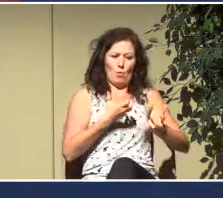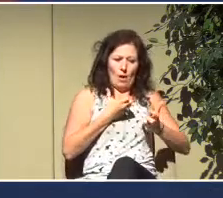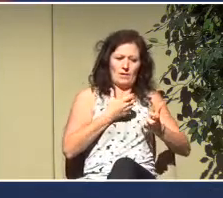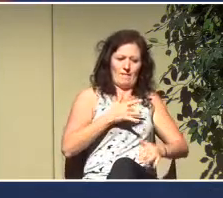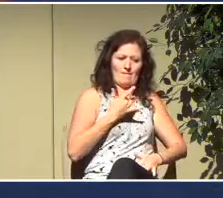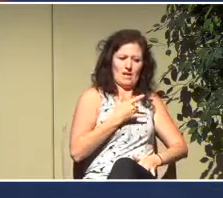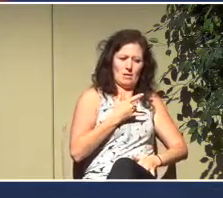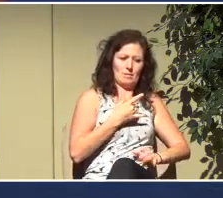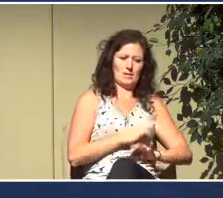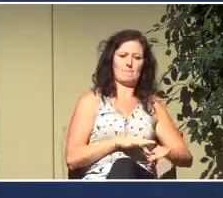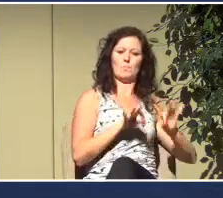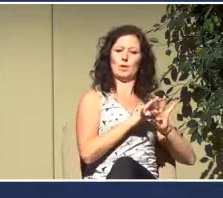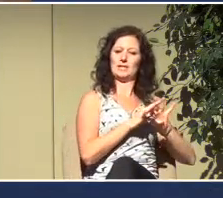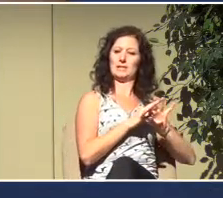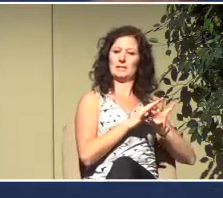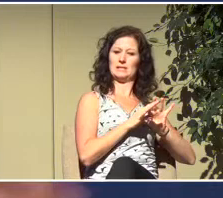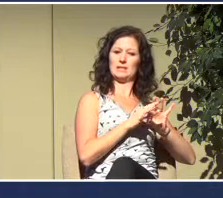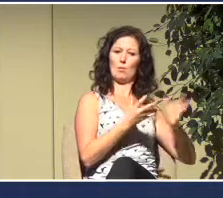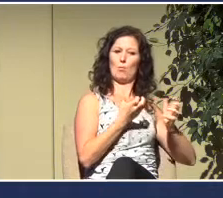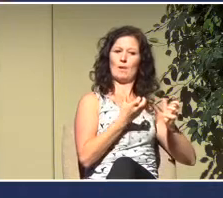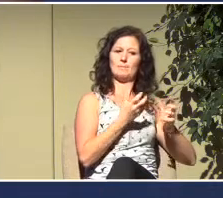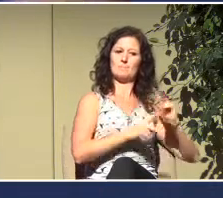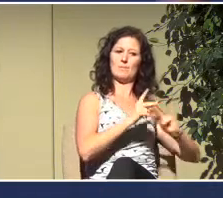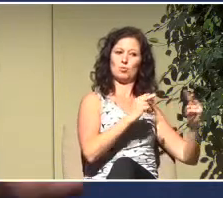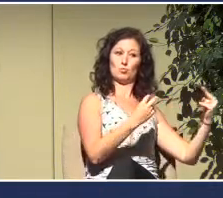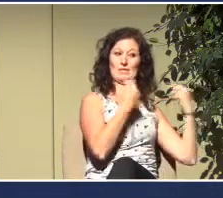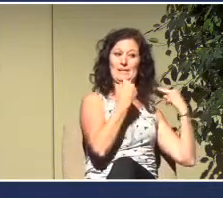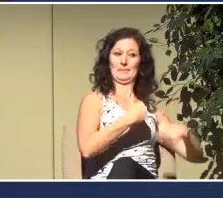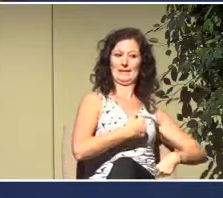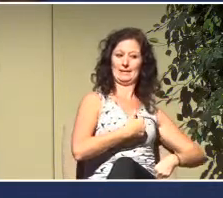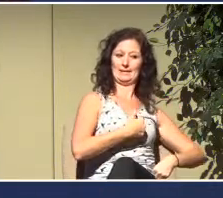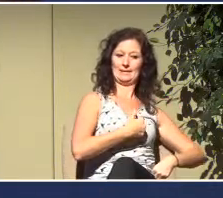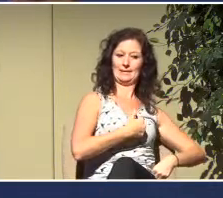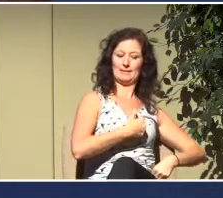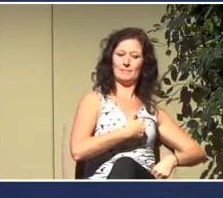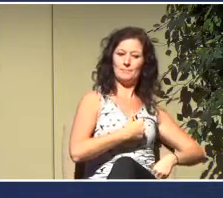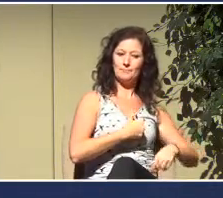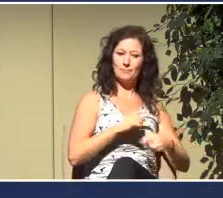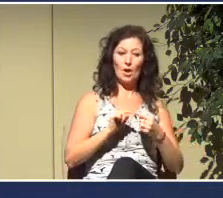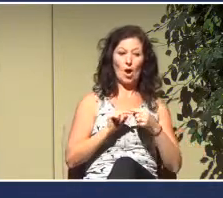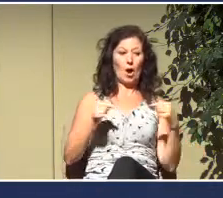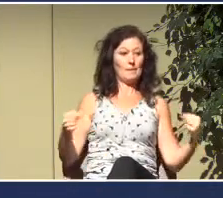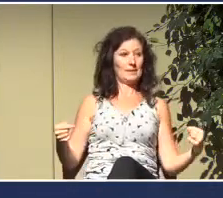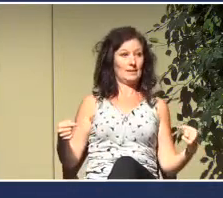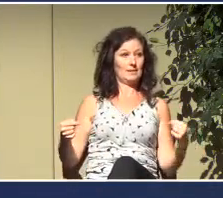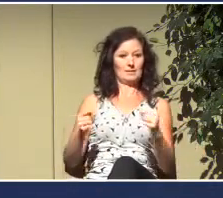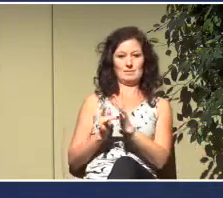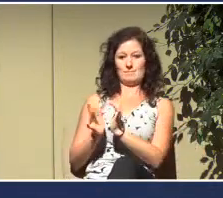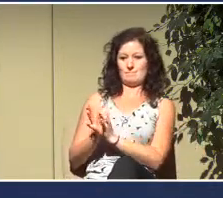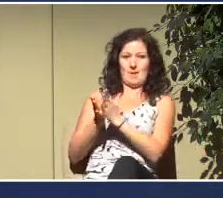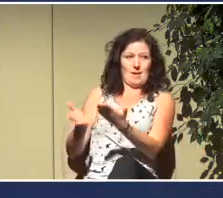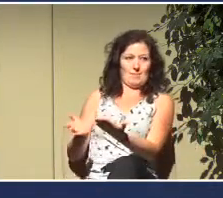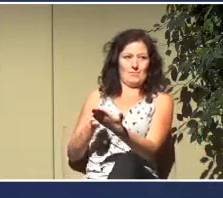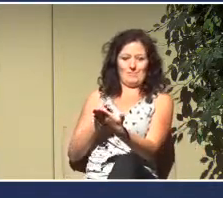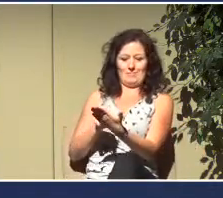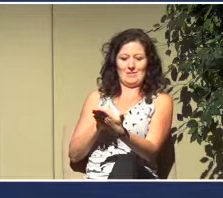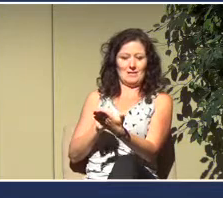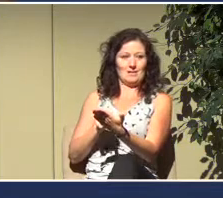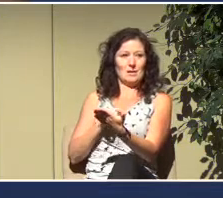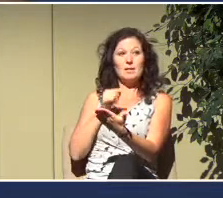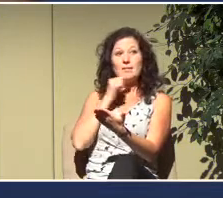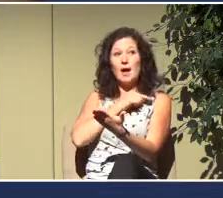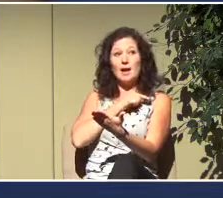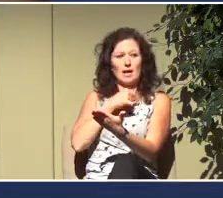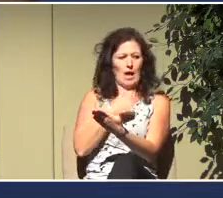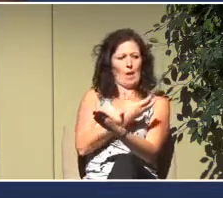significant. Or something along that line, right? Okay, so you counter that with the truth of Scripture. The lie